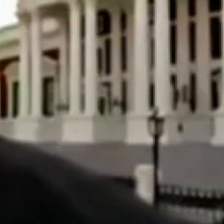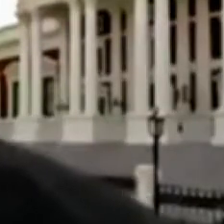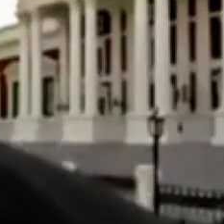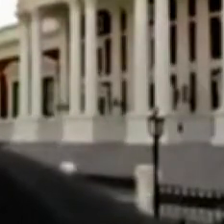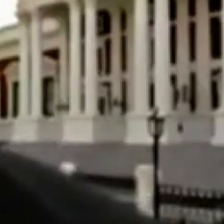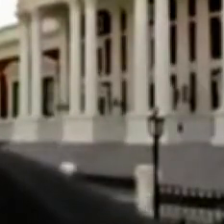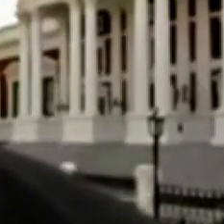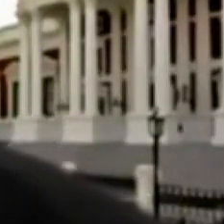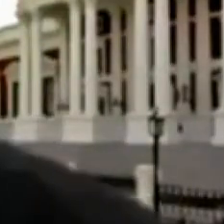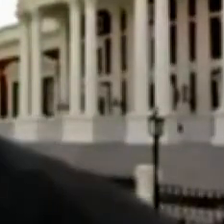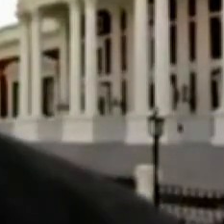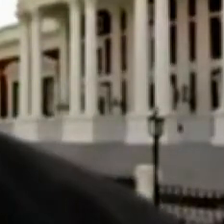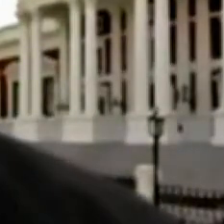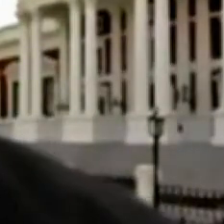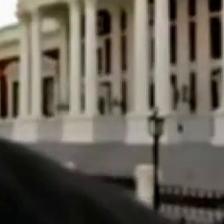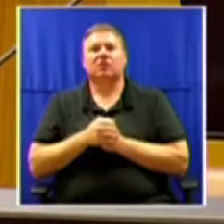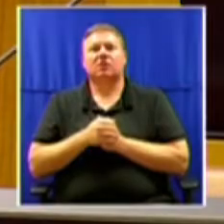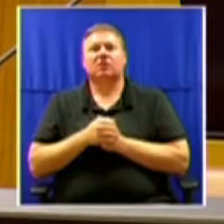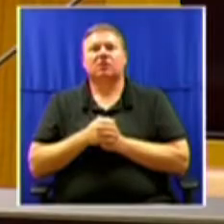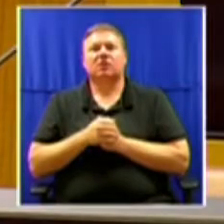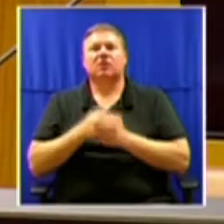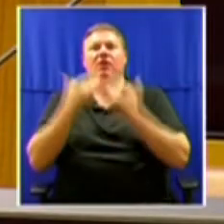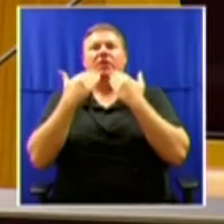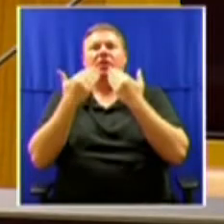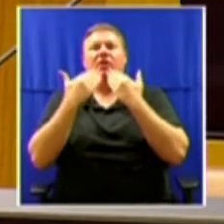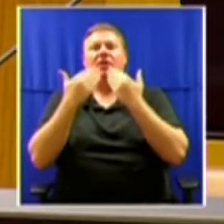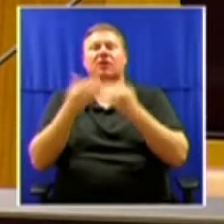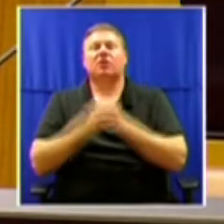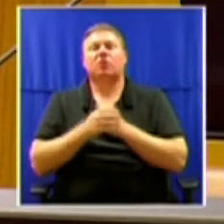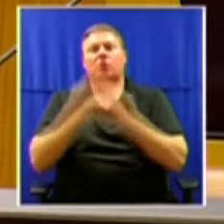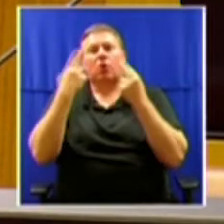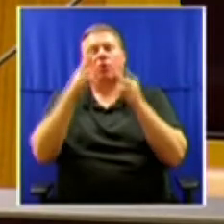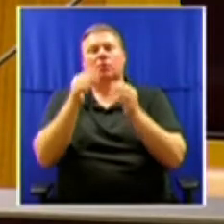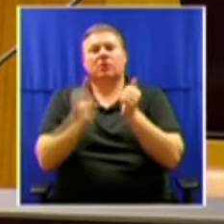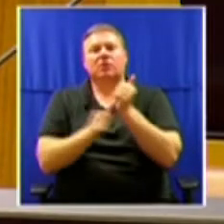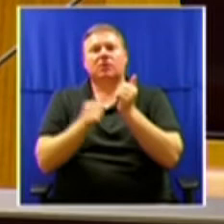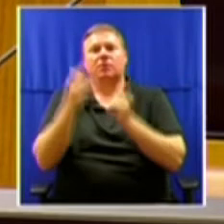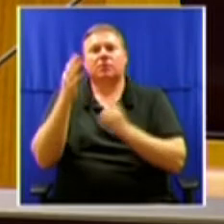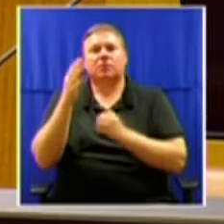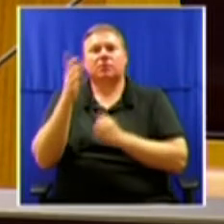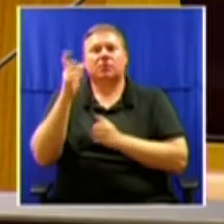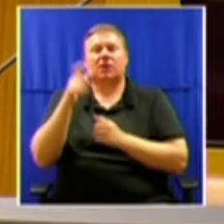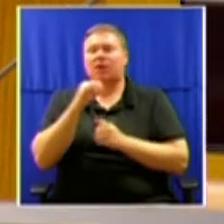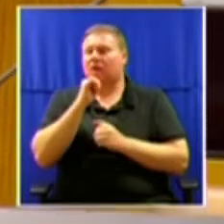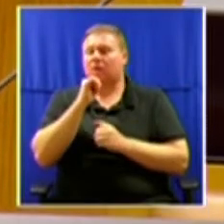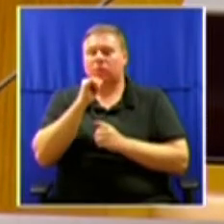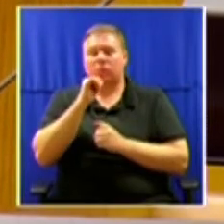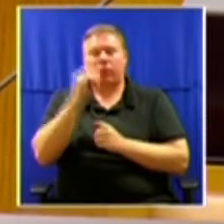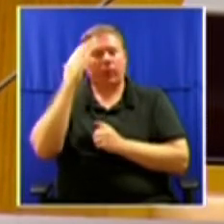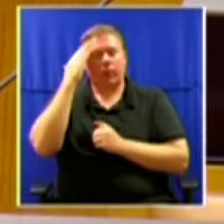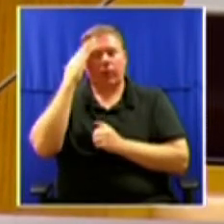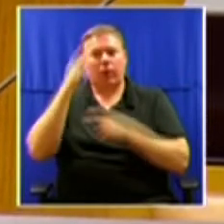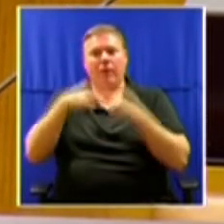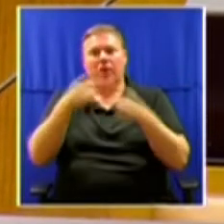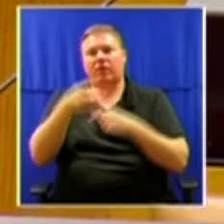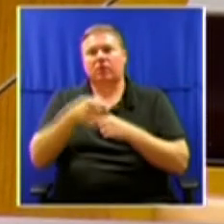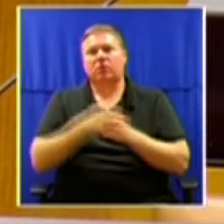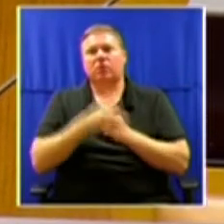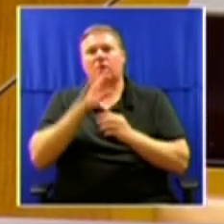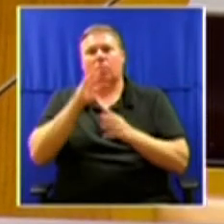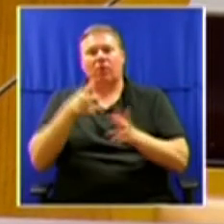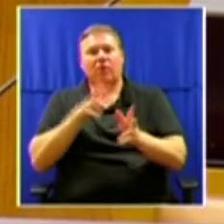Honourable Minister. Yeah, thank you, Honourable Deputy Speaker. I was not aware of this one. We will follow up